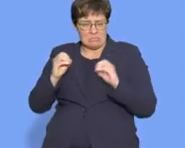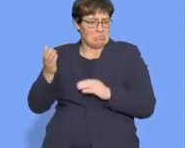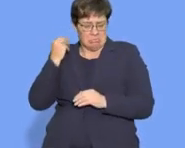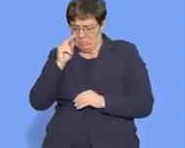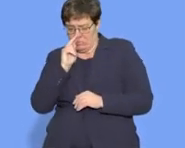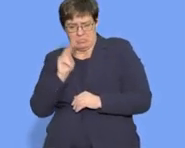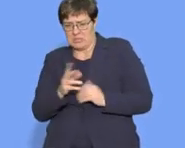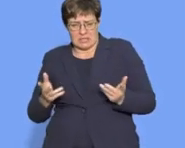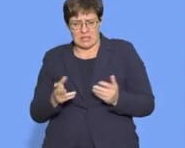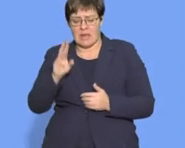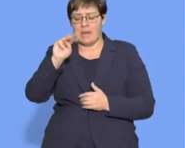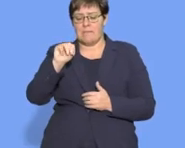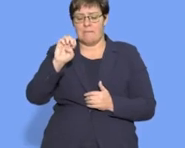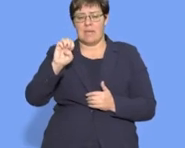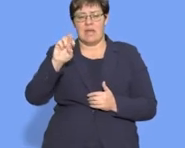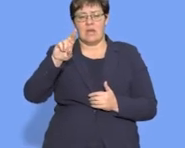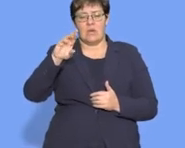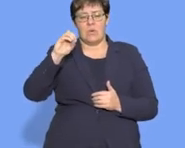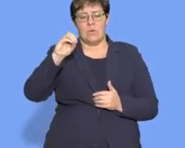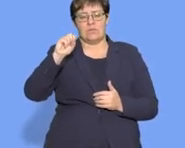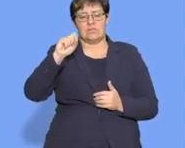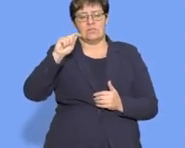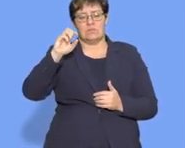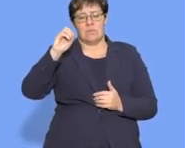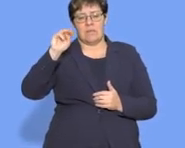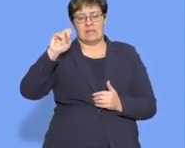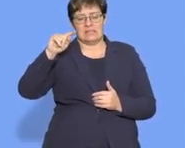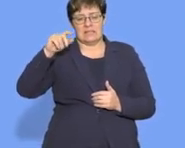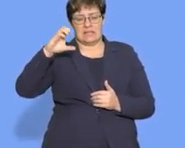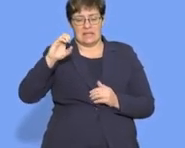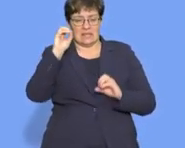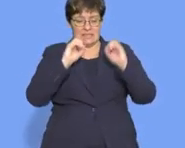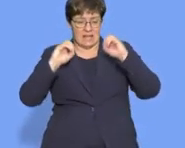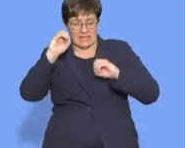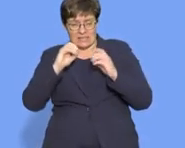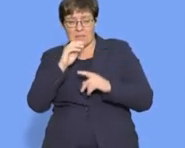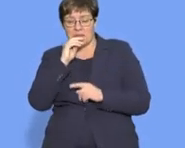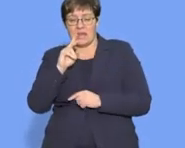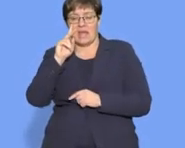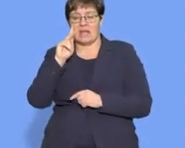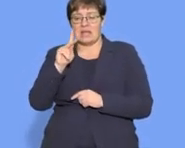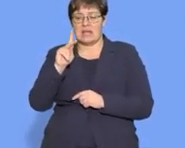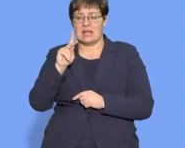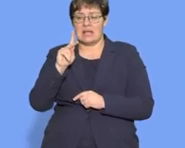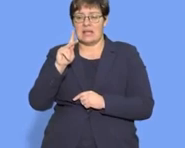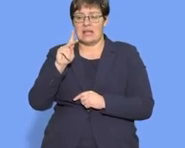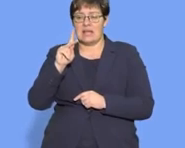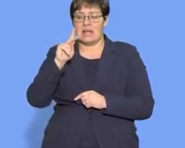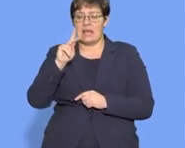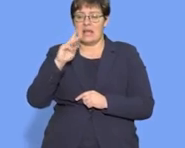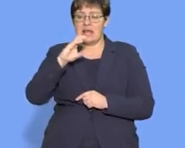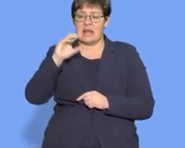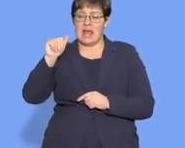are meristematic cells, and they form what we call the cambium, and that is what enables